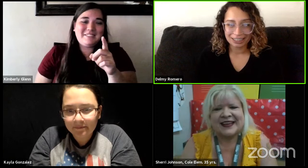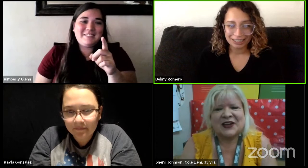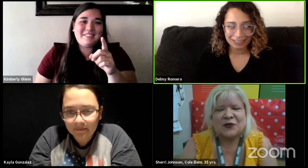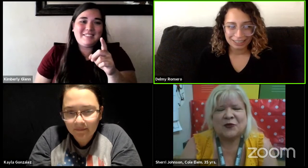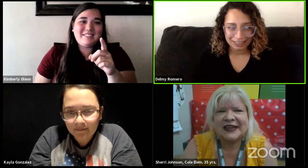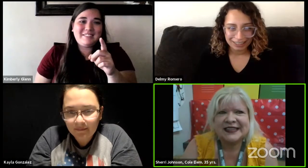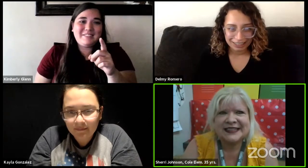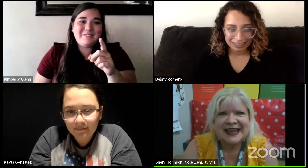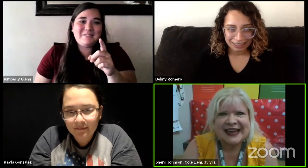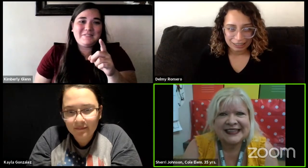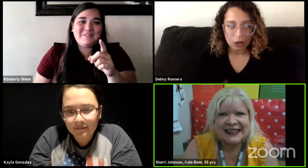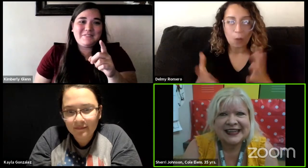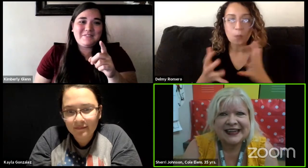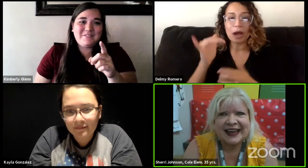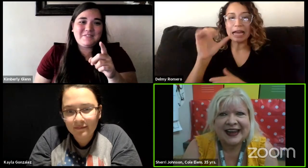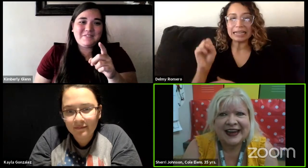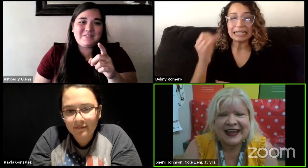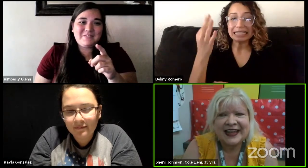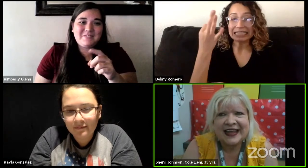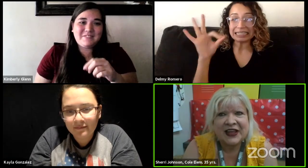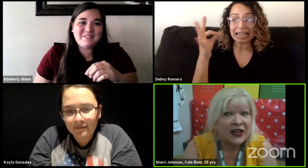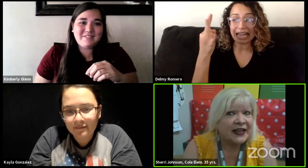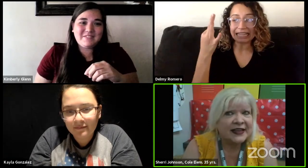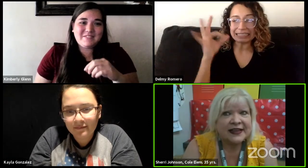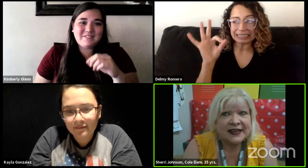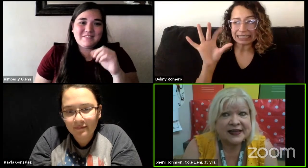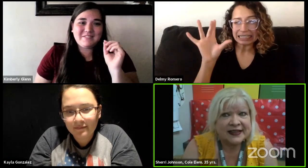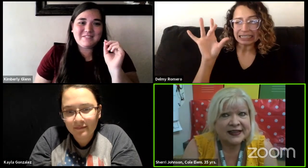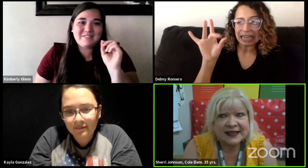Sherry? What is